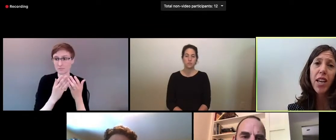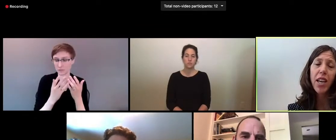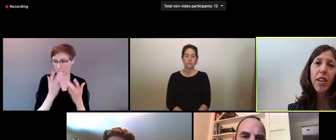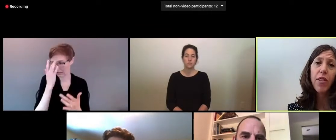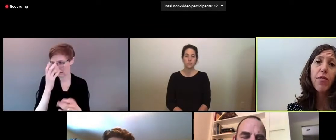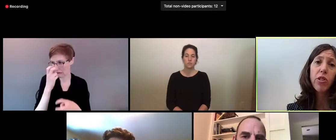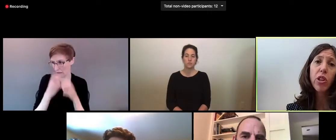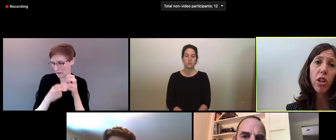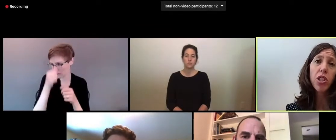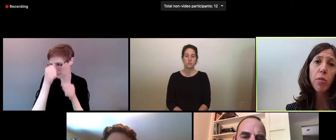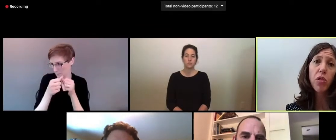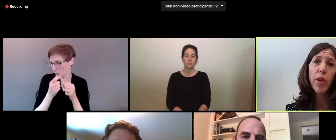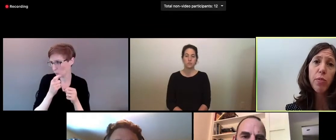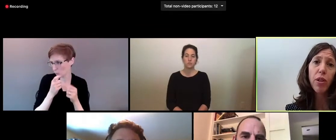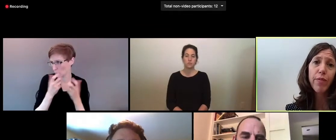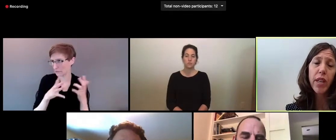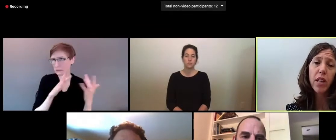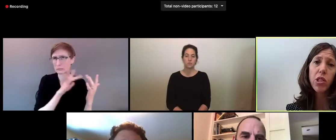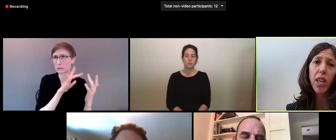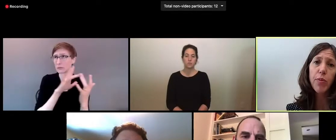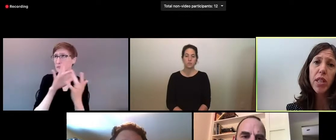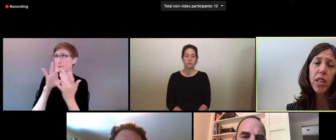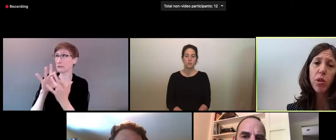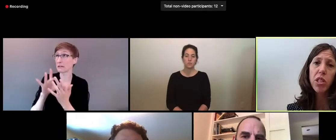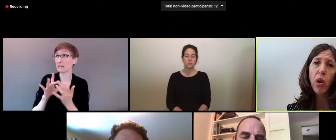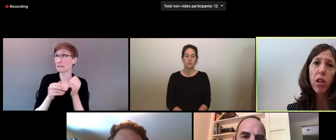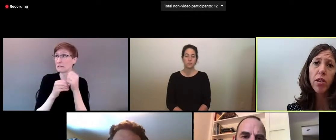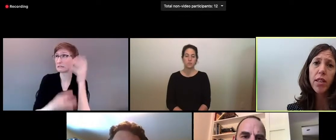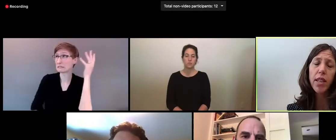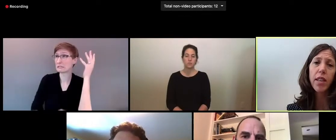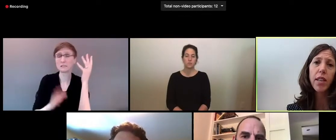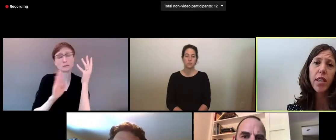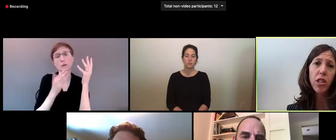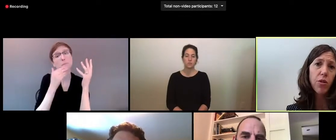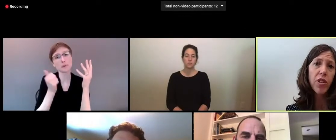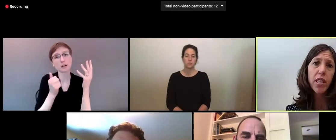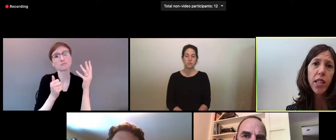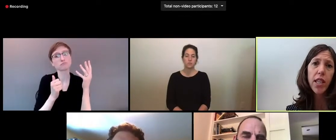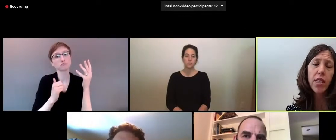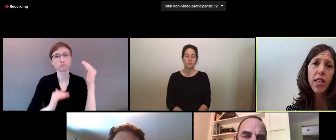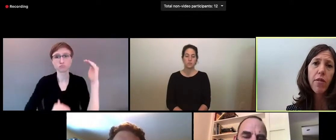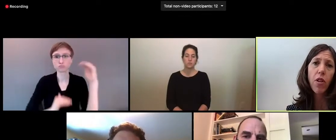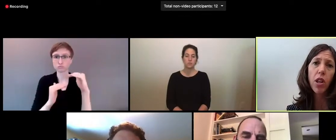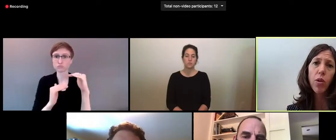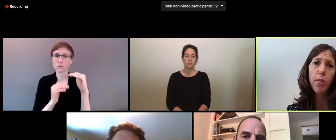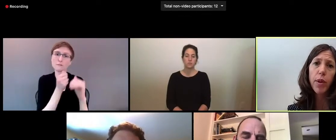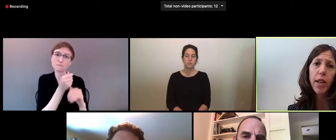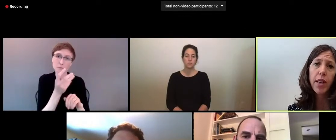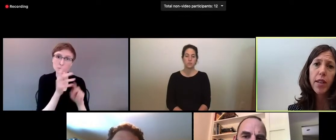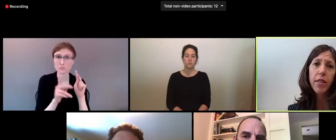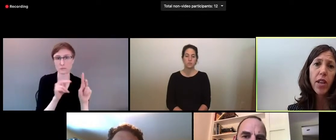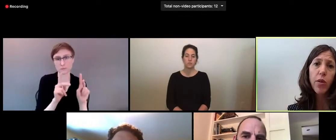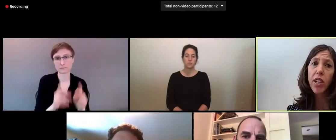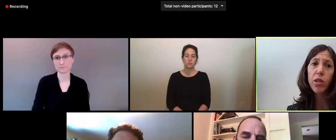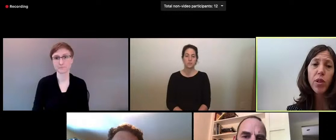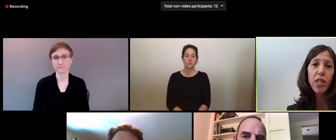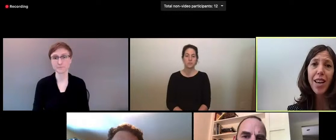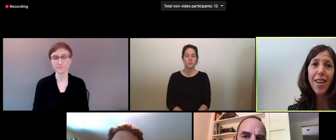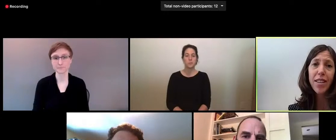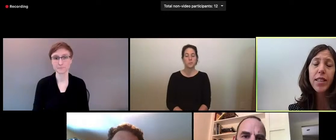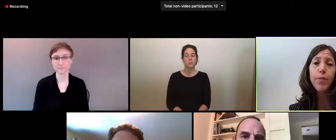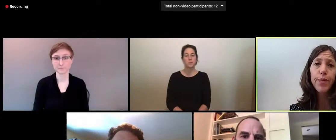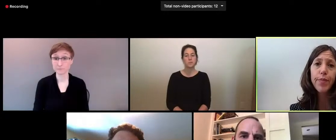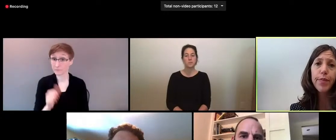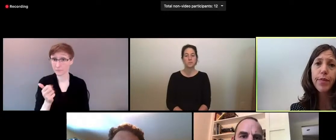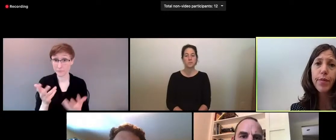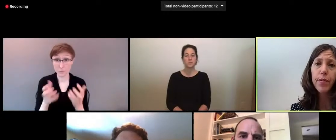time. If there's a large number of people, so keeping the number smaller also facilitates that follow-up. Anyone else wants